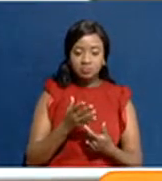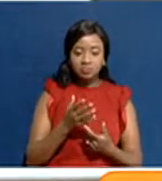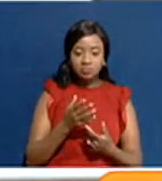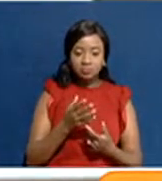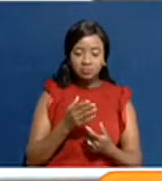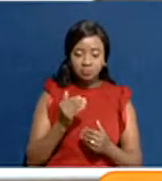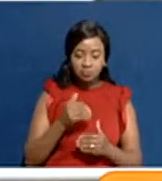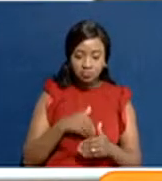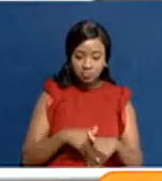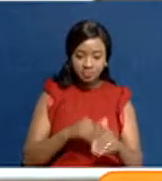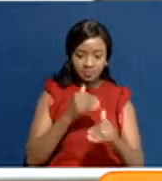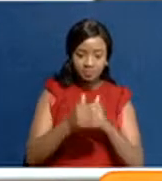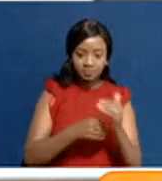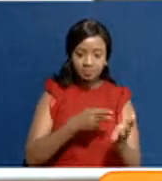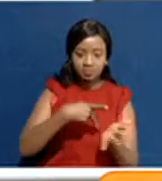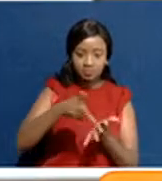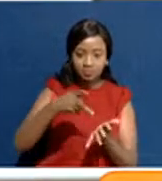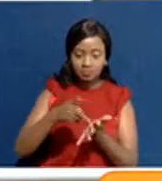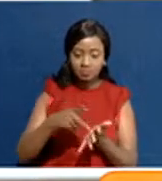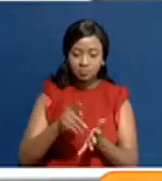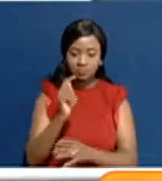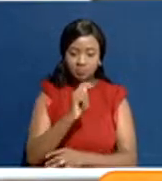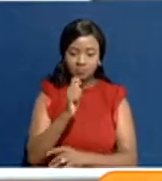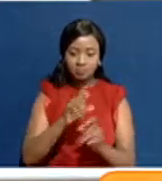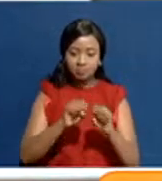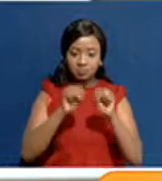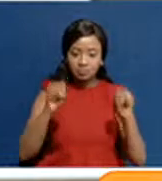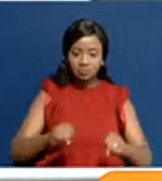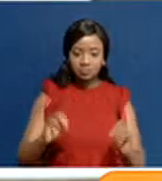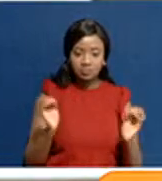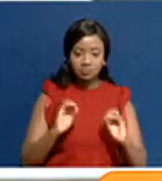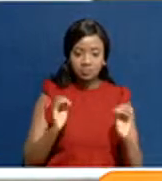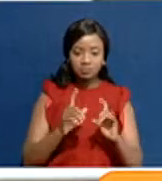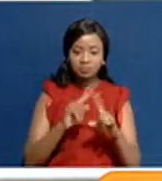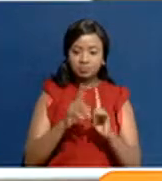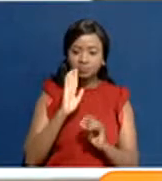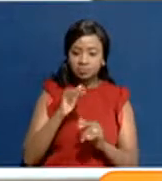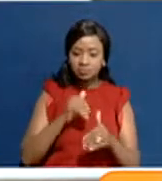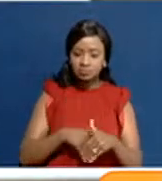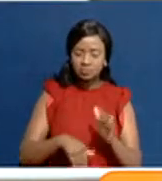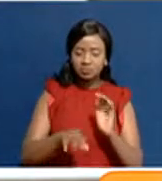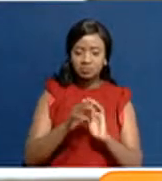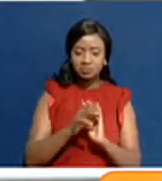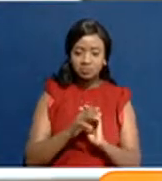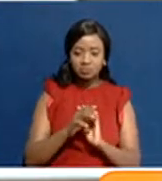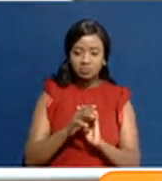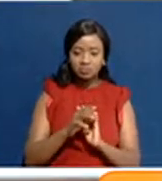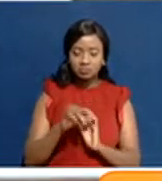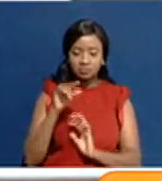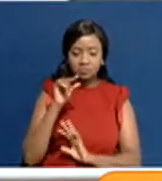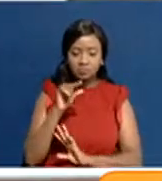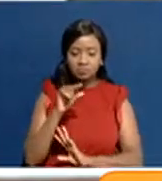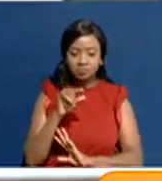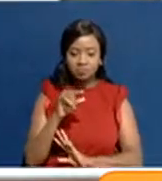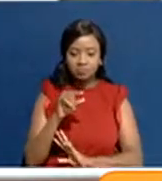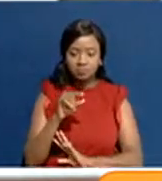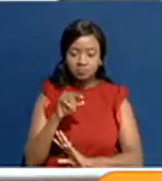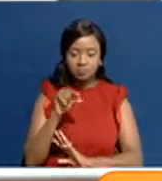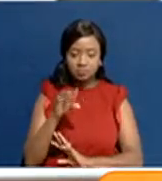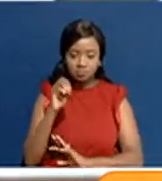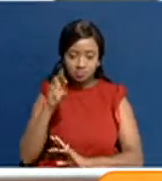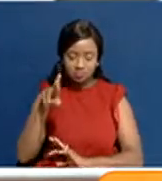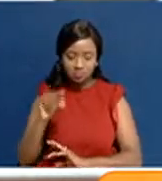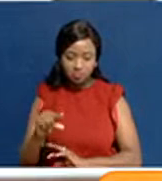open international tender system. And they were going to do it through wambo.org, meaning that the mosquito